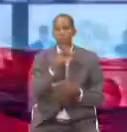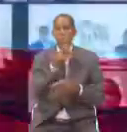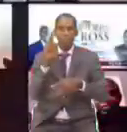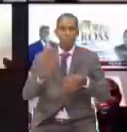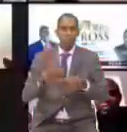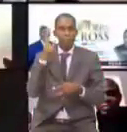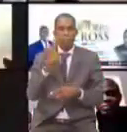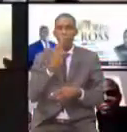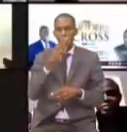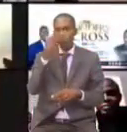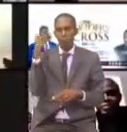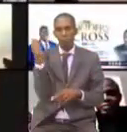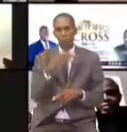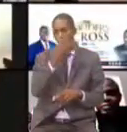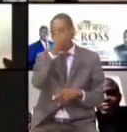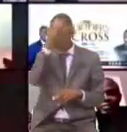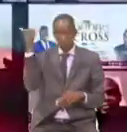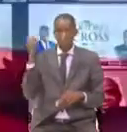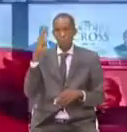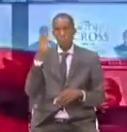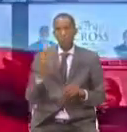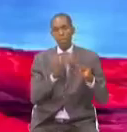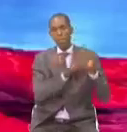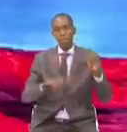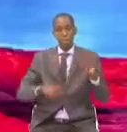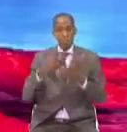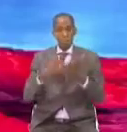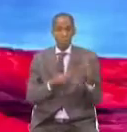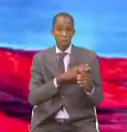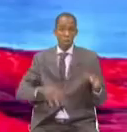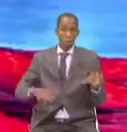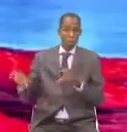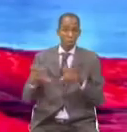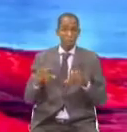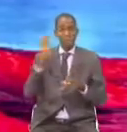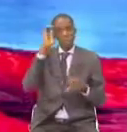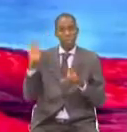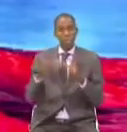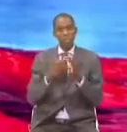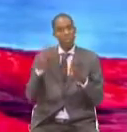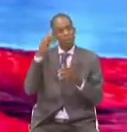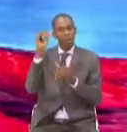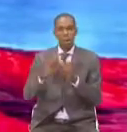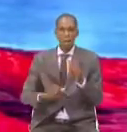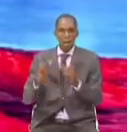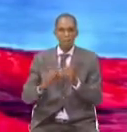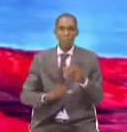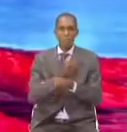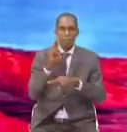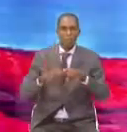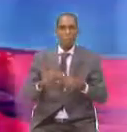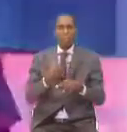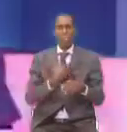by the Lord. What Christ did on the cross of Calvary, he did for every nation. And he did for